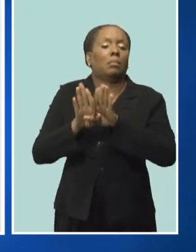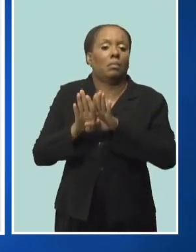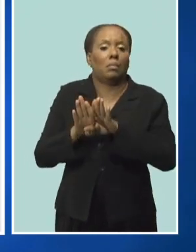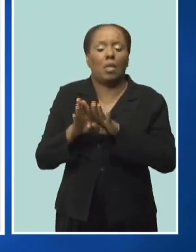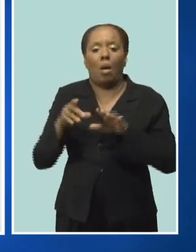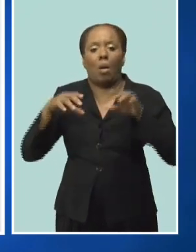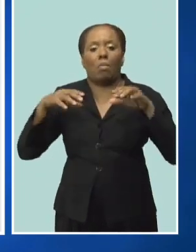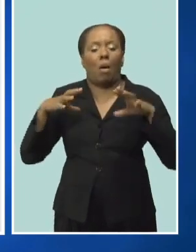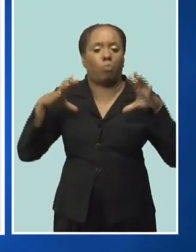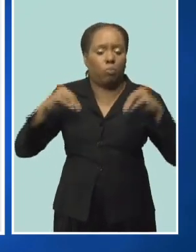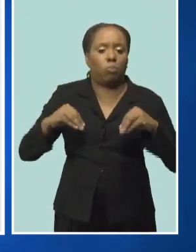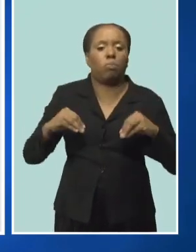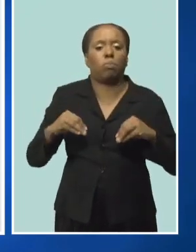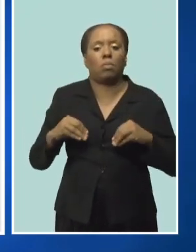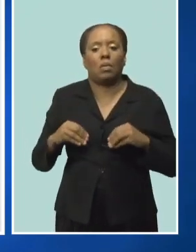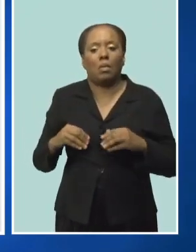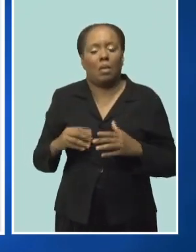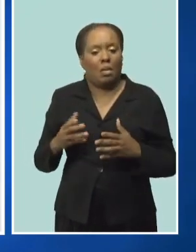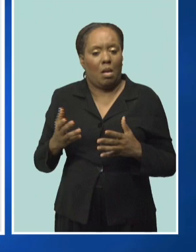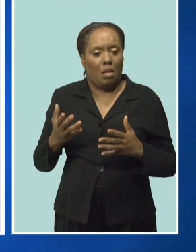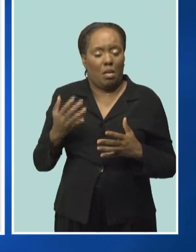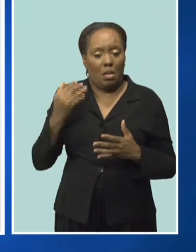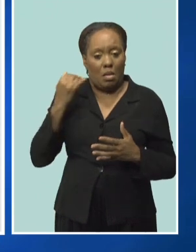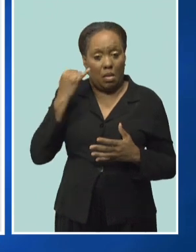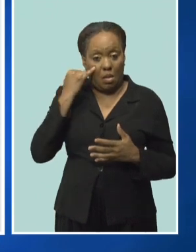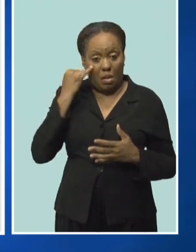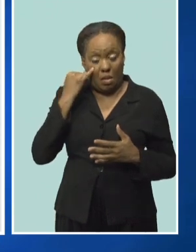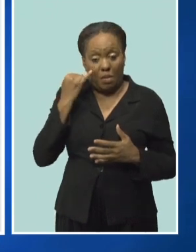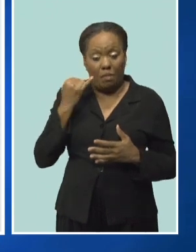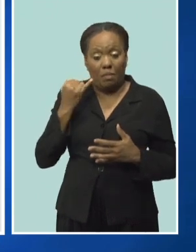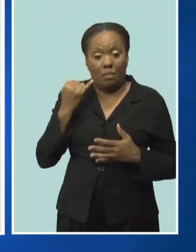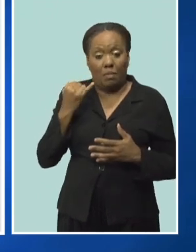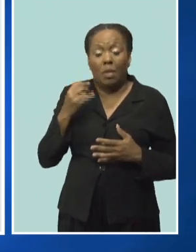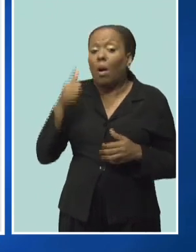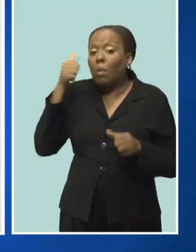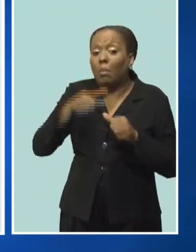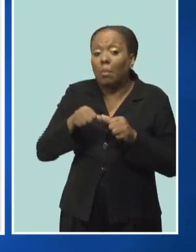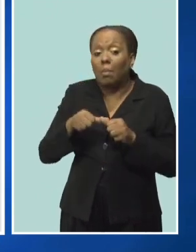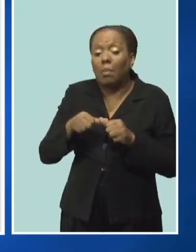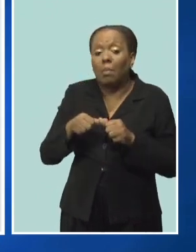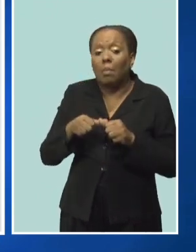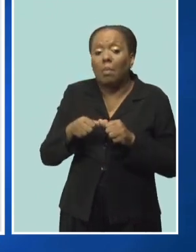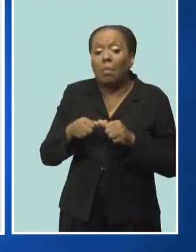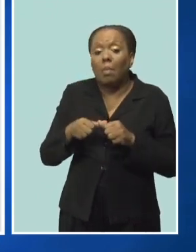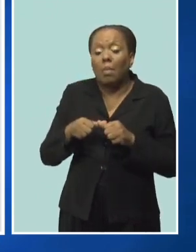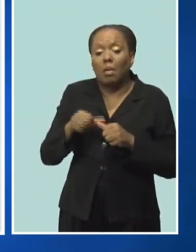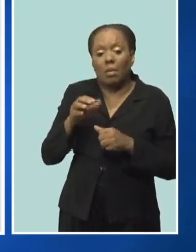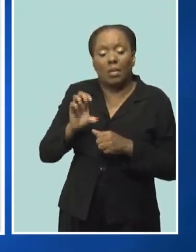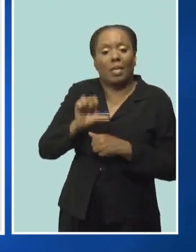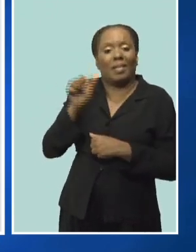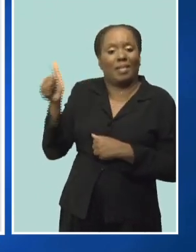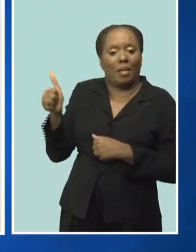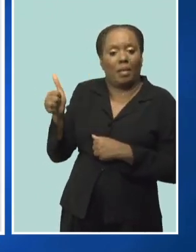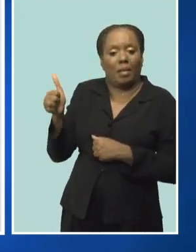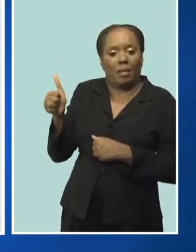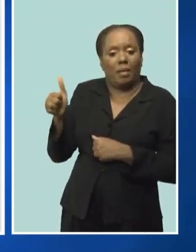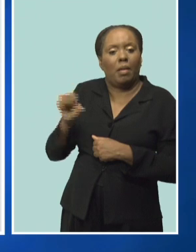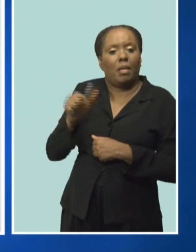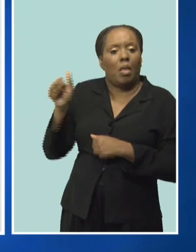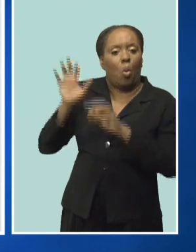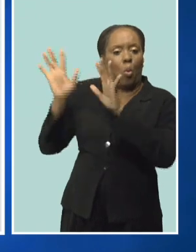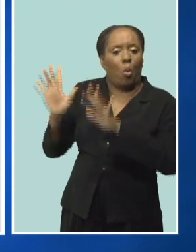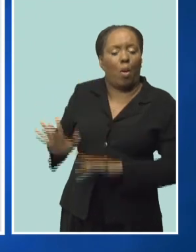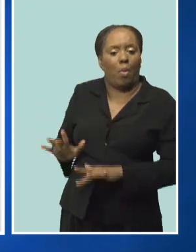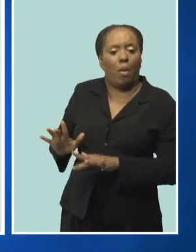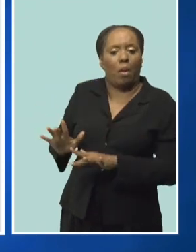days. Similarly, because there is a system behind it, we know that we're going to have a long week. And that long week